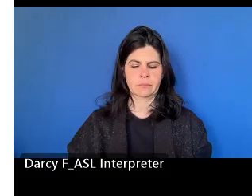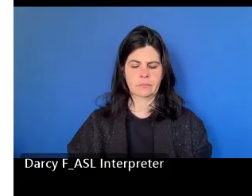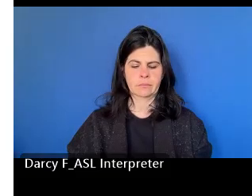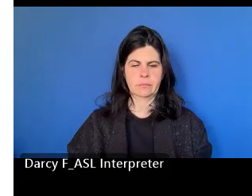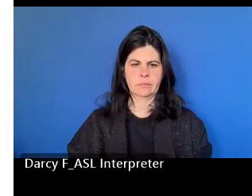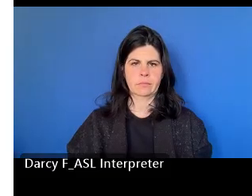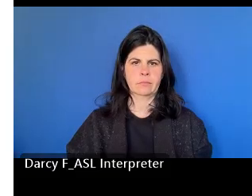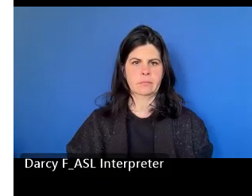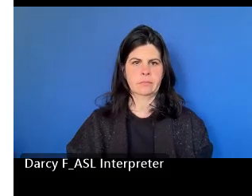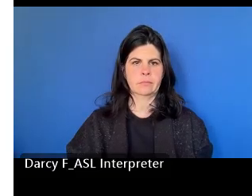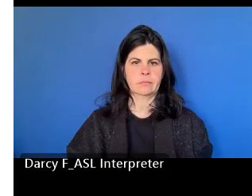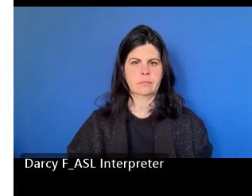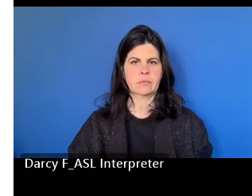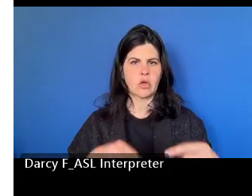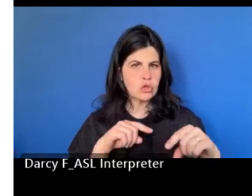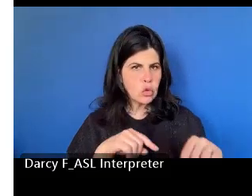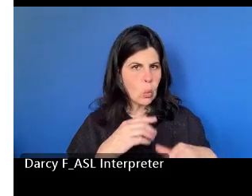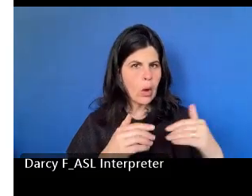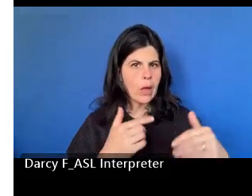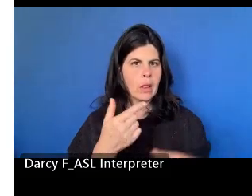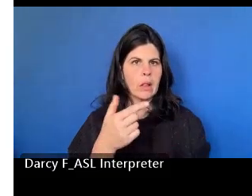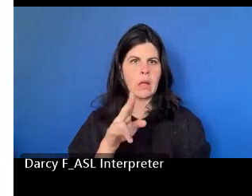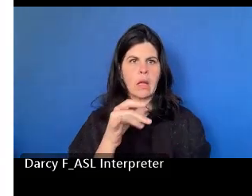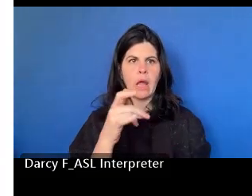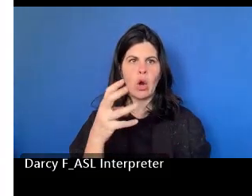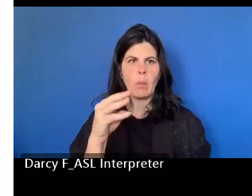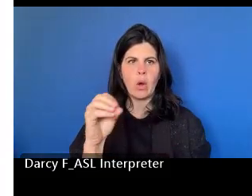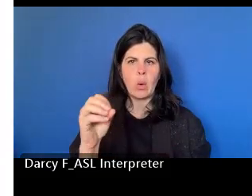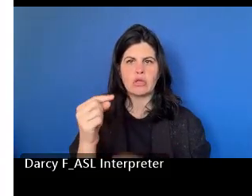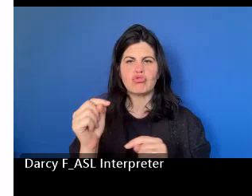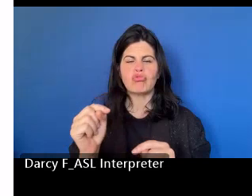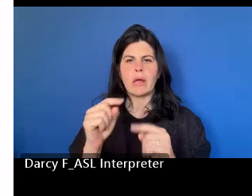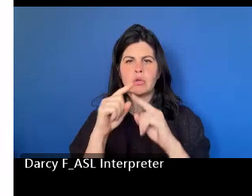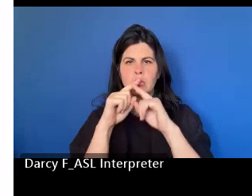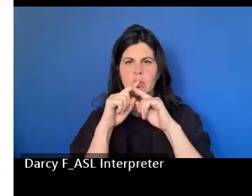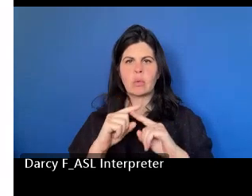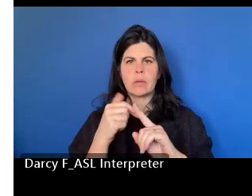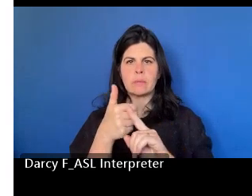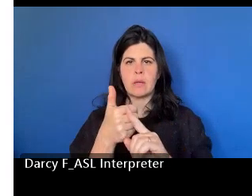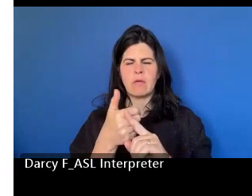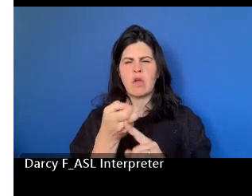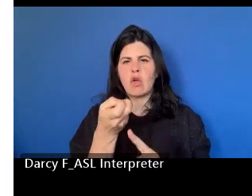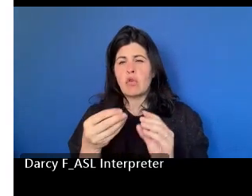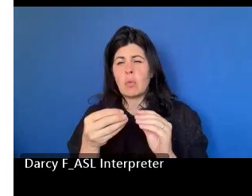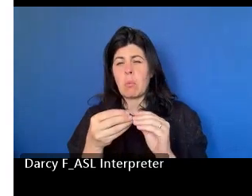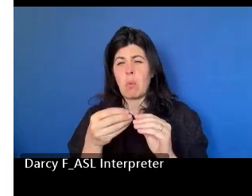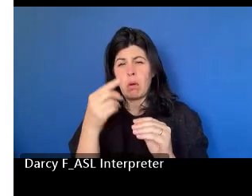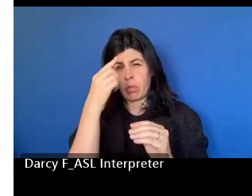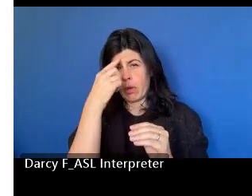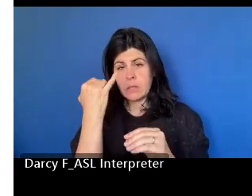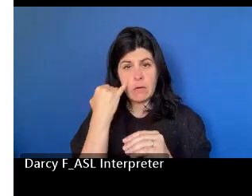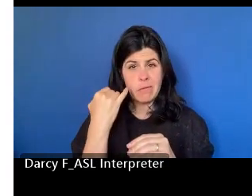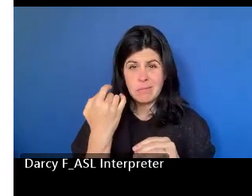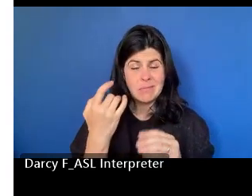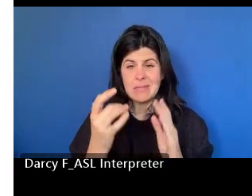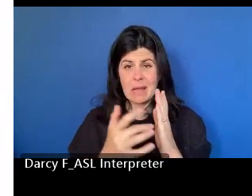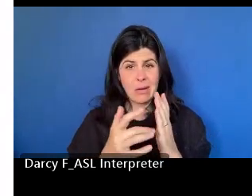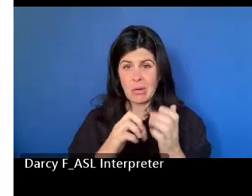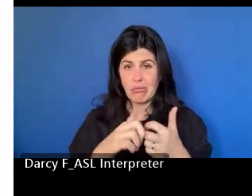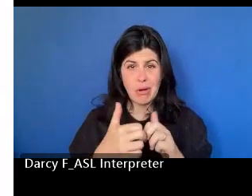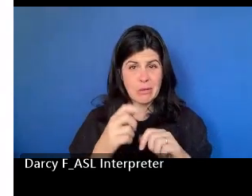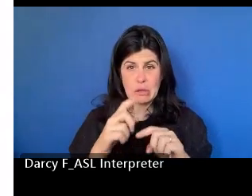While Guillermo's trying to unmute himself, just a couple more thoughts. If you cannot make your comment because there's technical